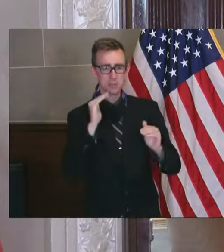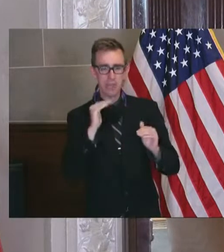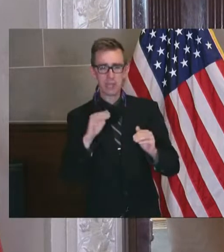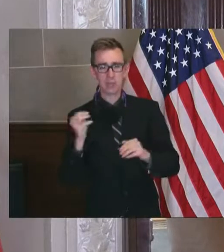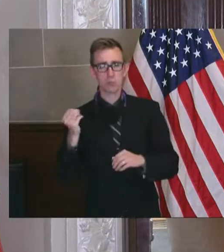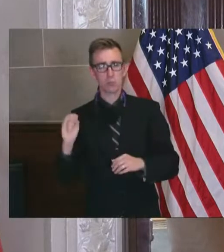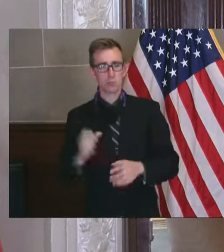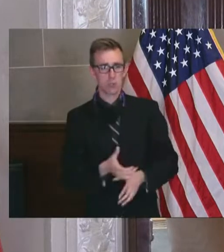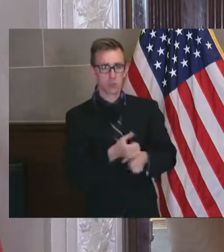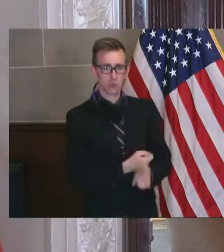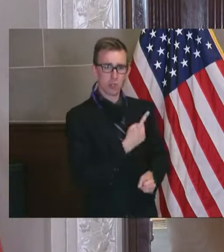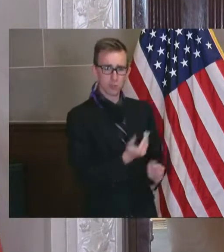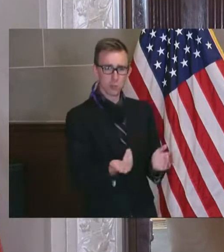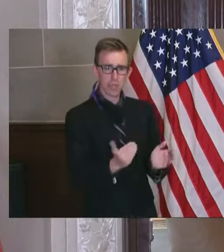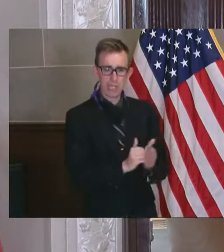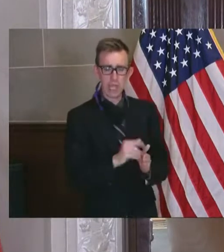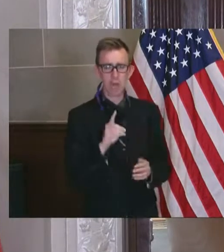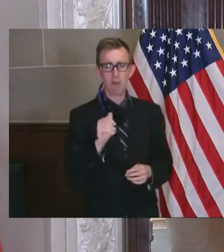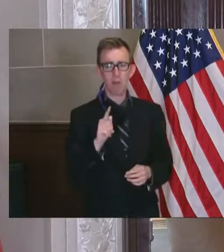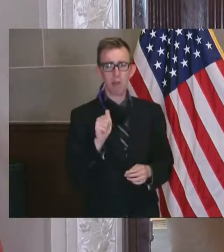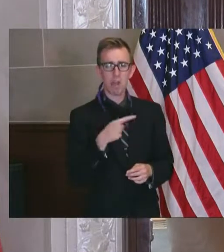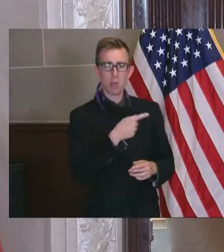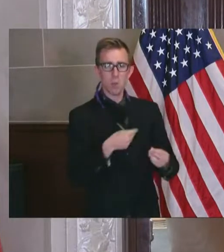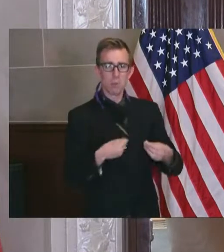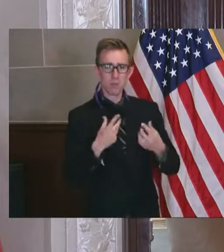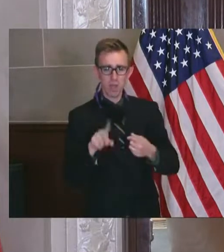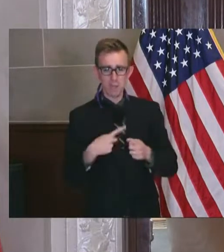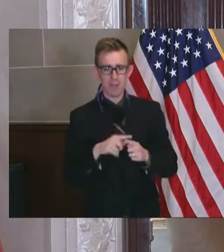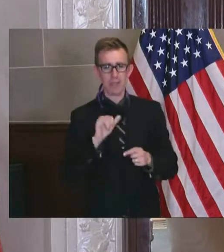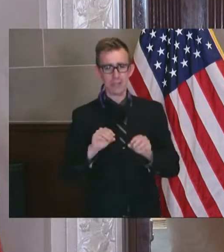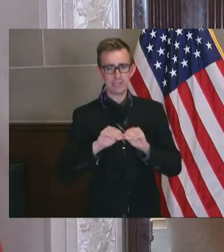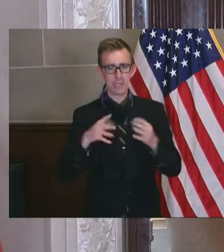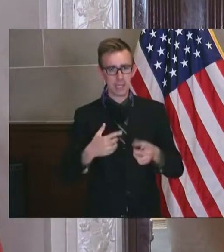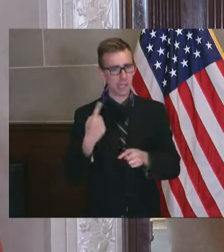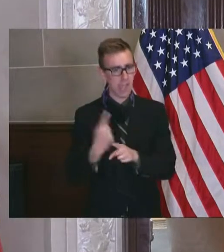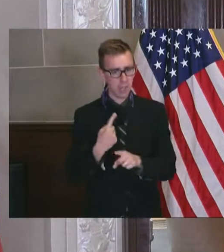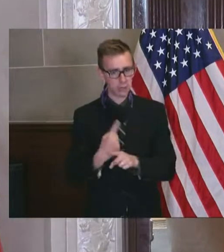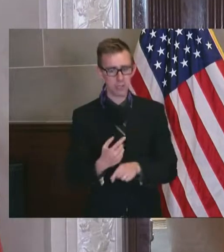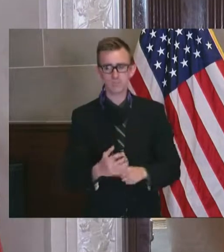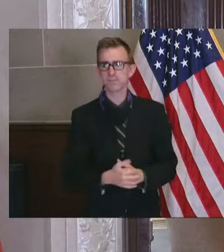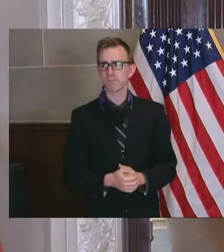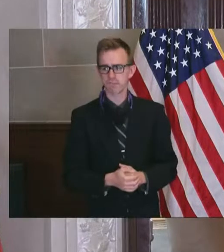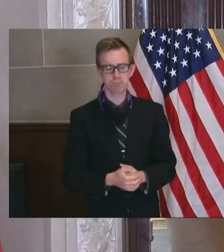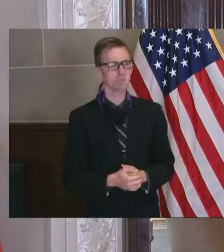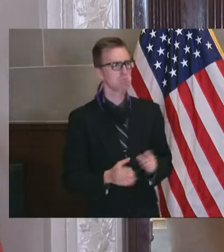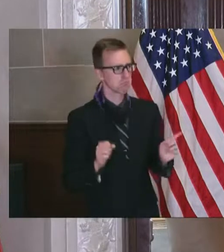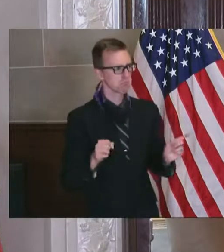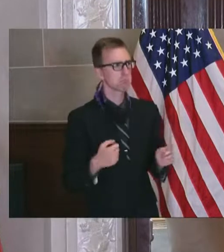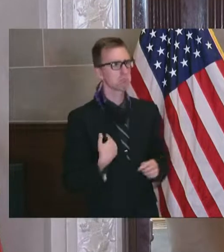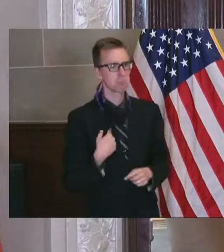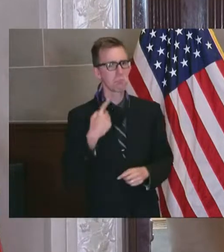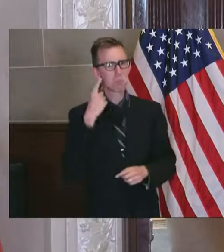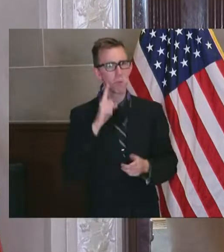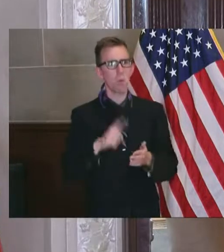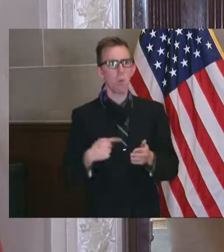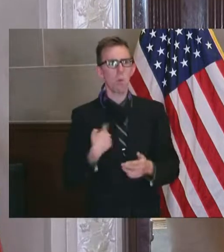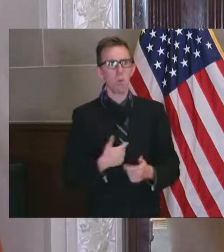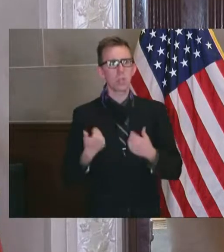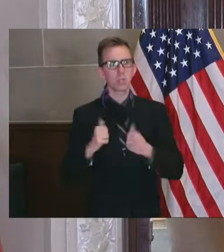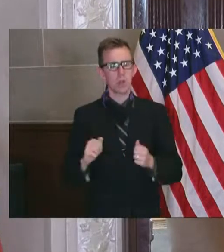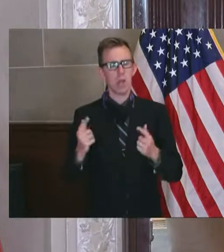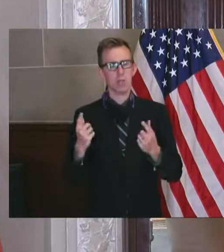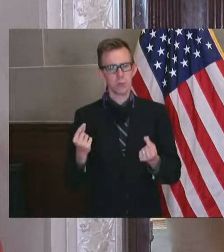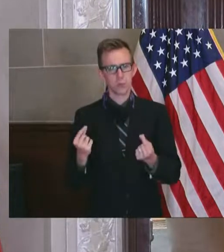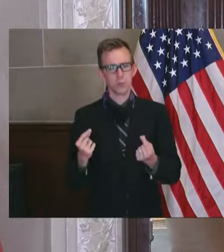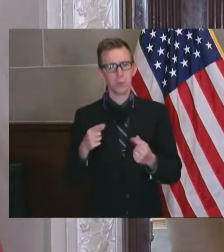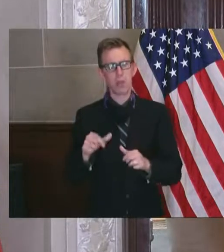back Missourians' trust that the data that you're providing about this pandemic is accurate? Yeah, I think that what we try to do